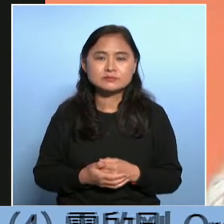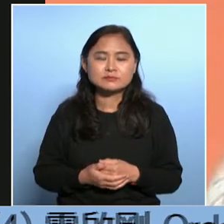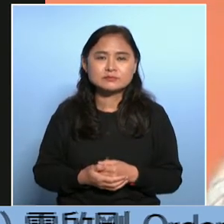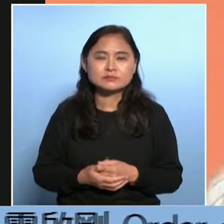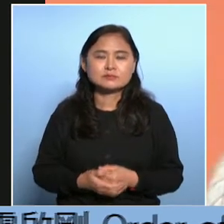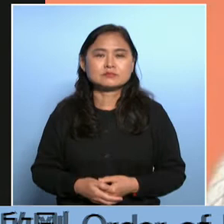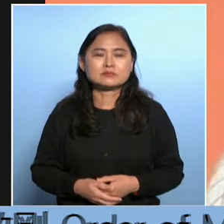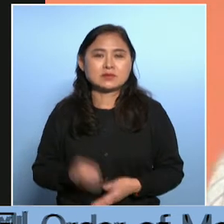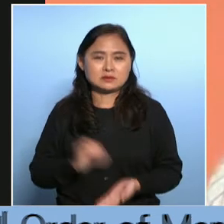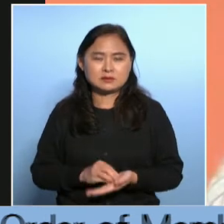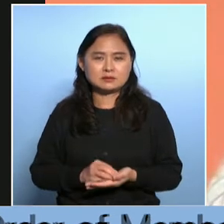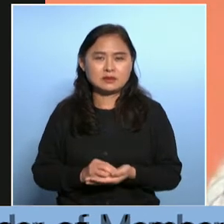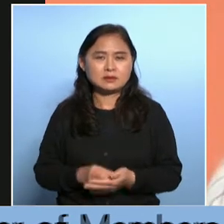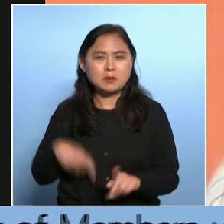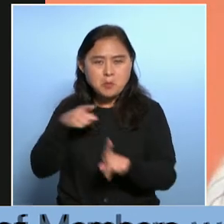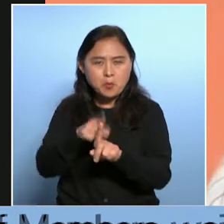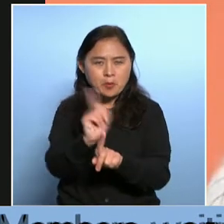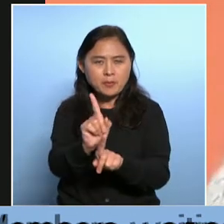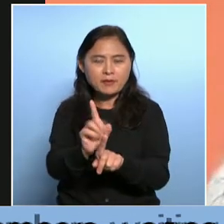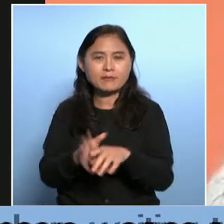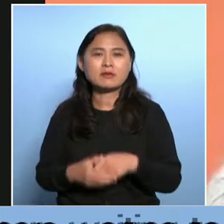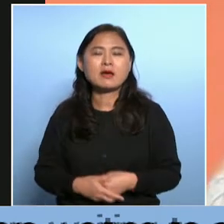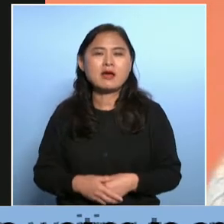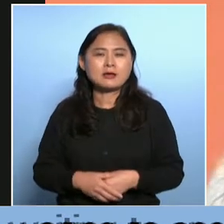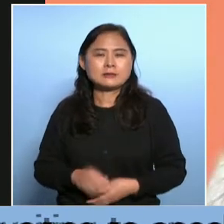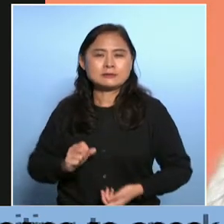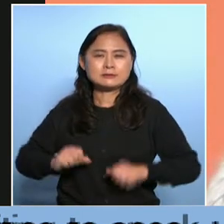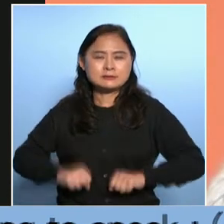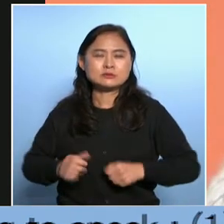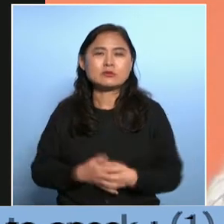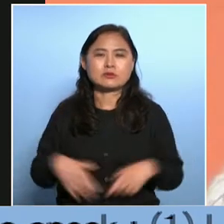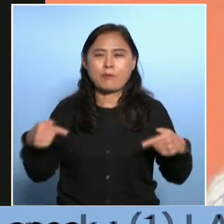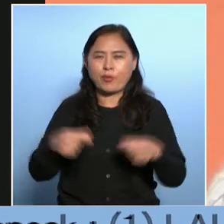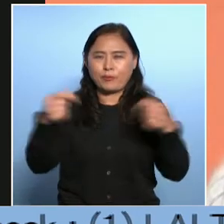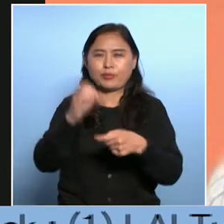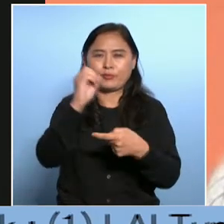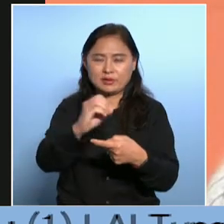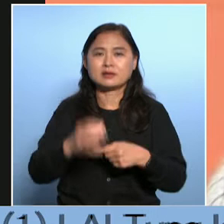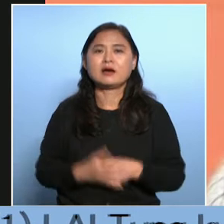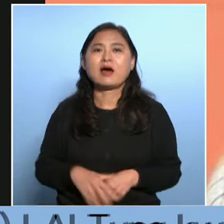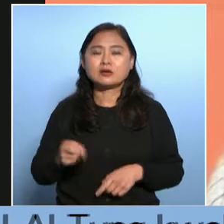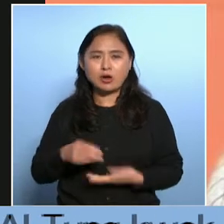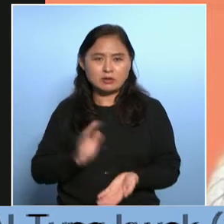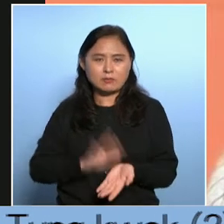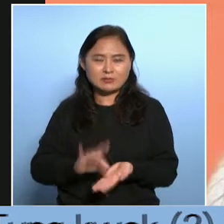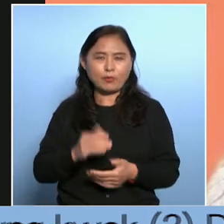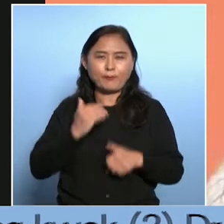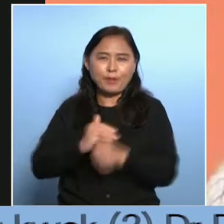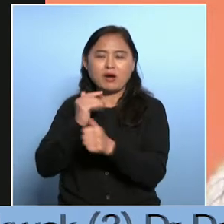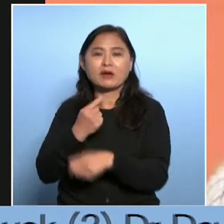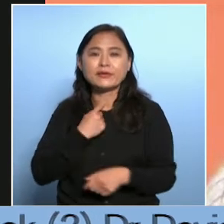to be resolute and determined in achieving the goal we desire. We have to go for zero